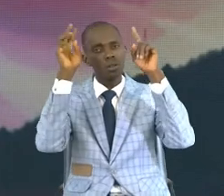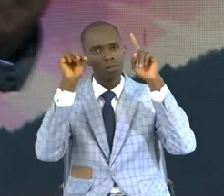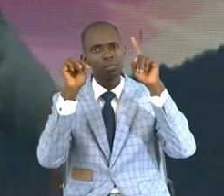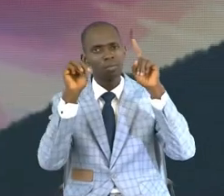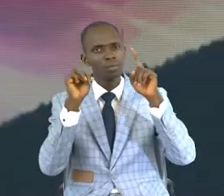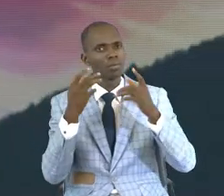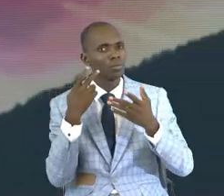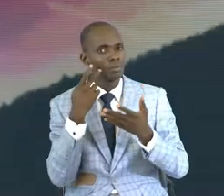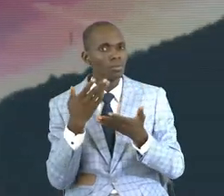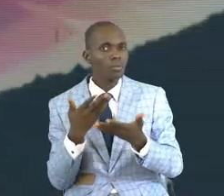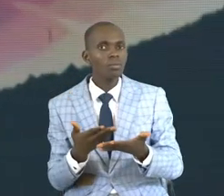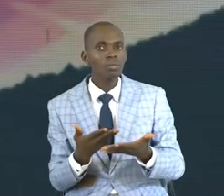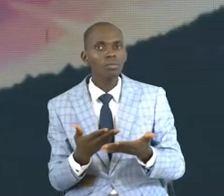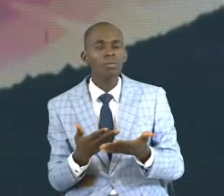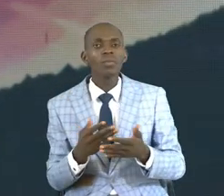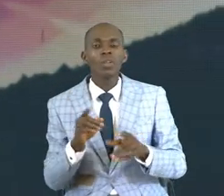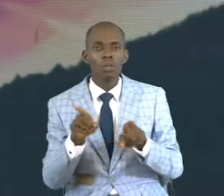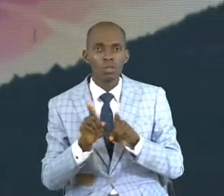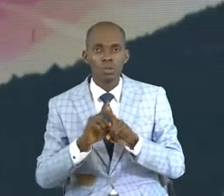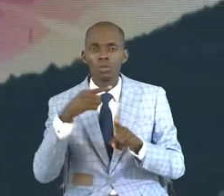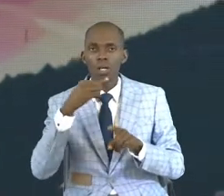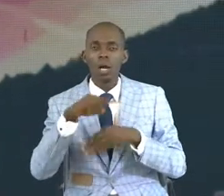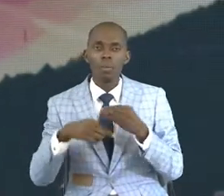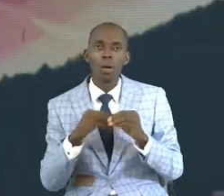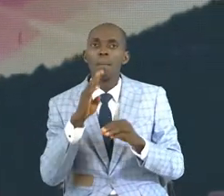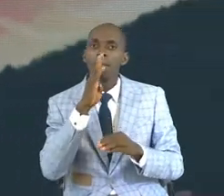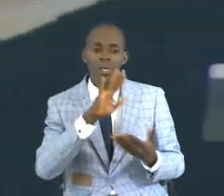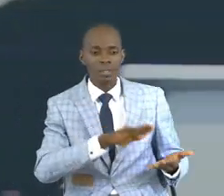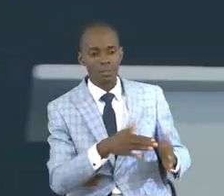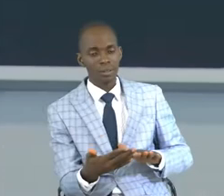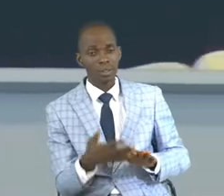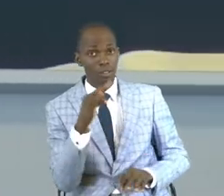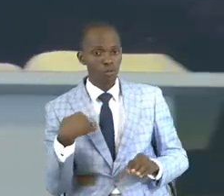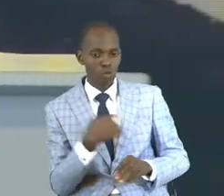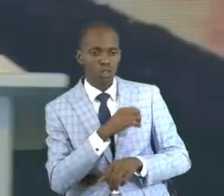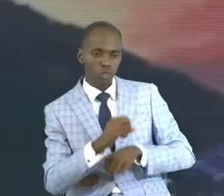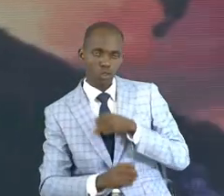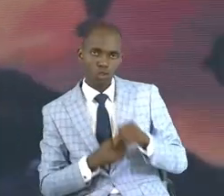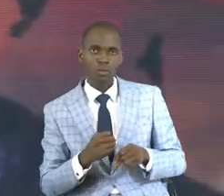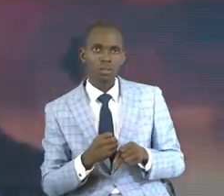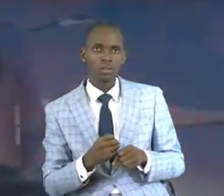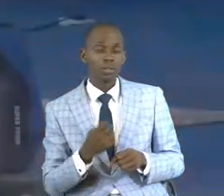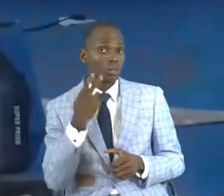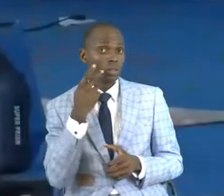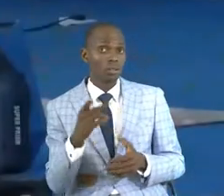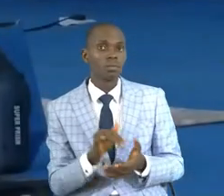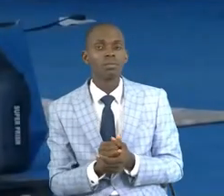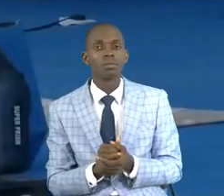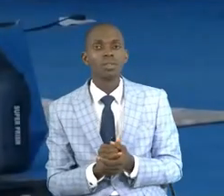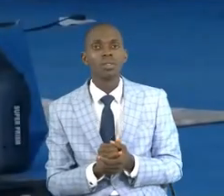about being dead with Christ. If we suffer, somebody insults